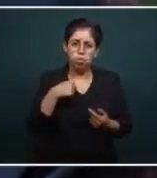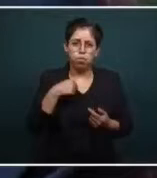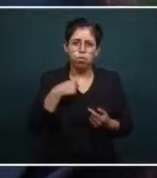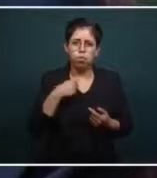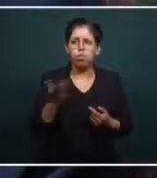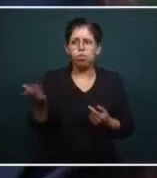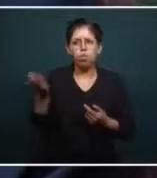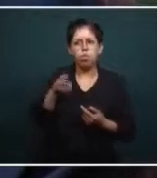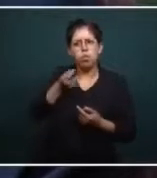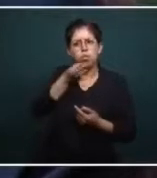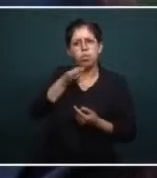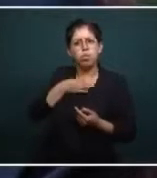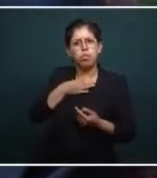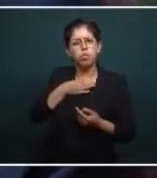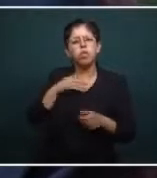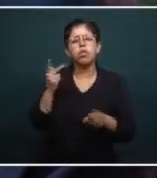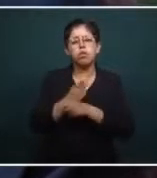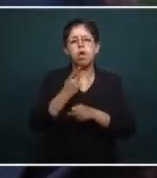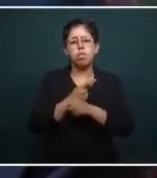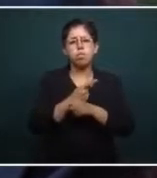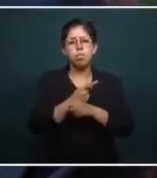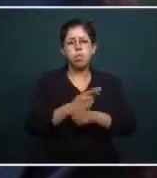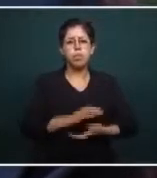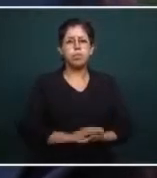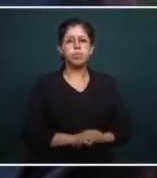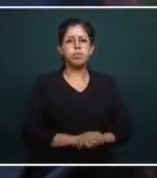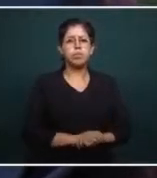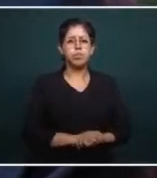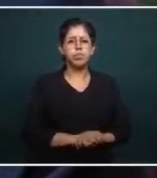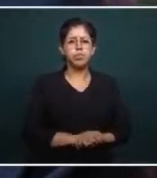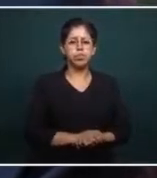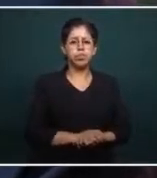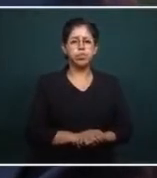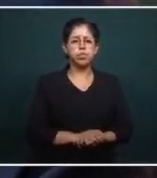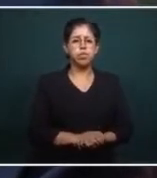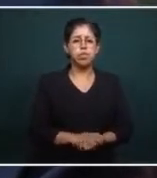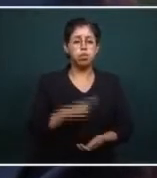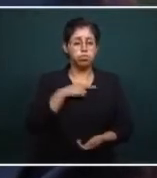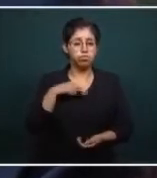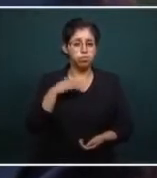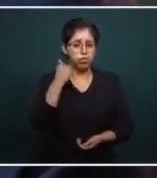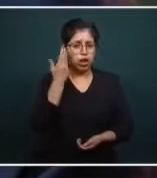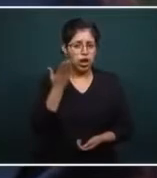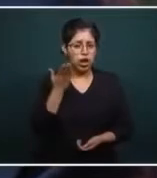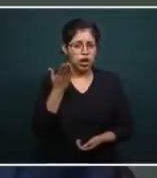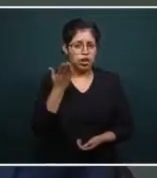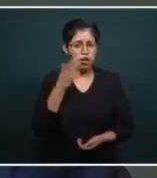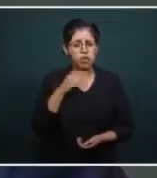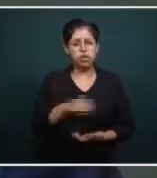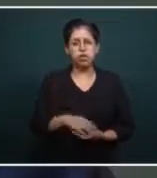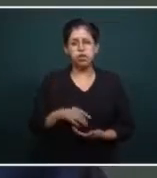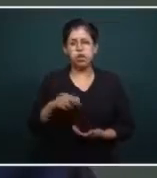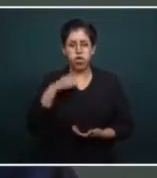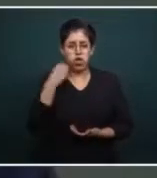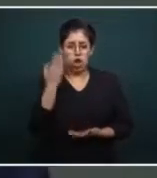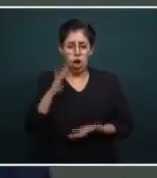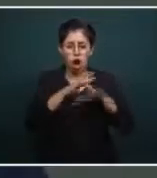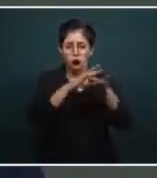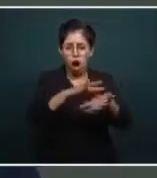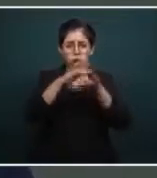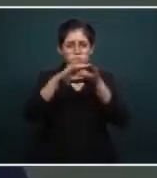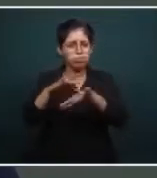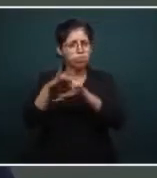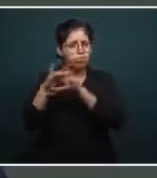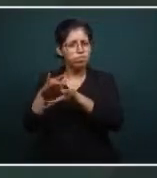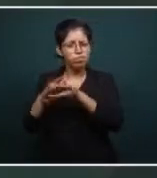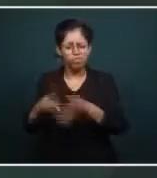pedir today I información, will ask for that al information respecto. regarding that. Queremos We want apoyar to support todas